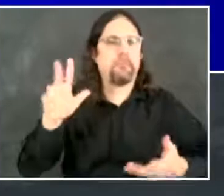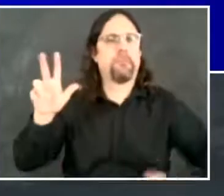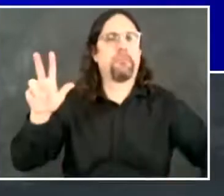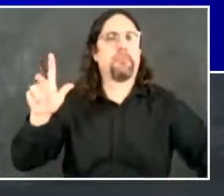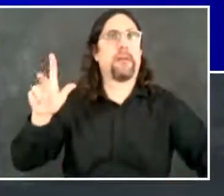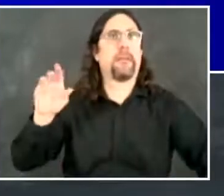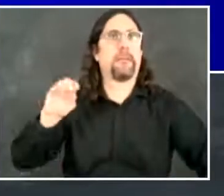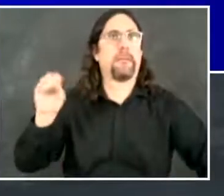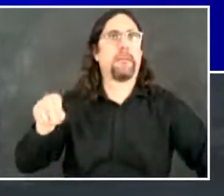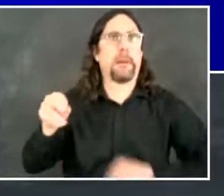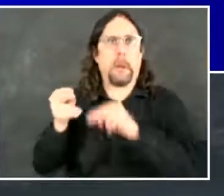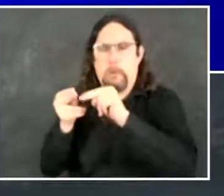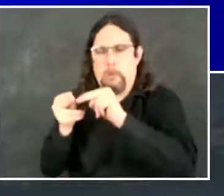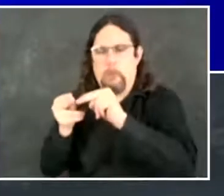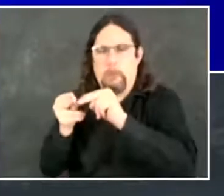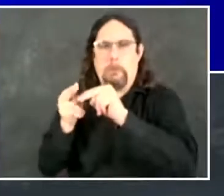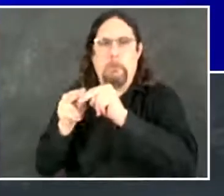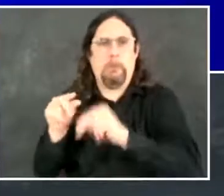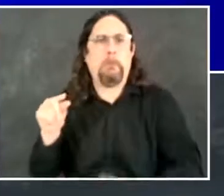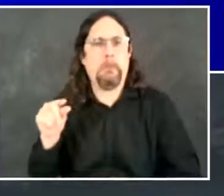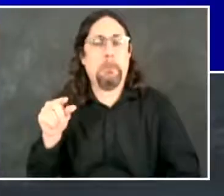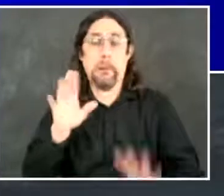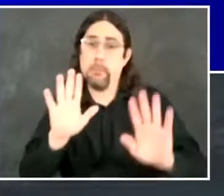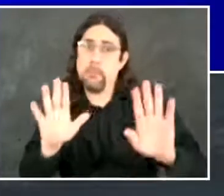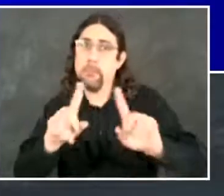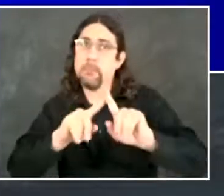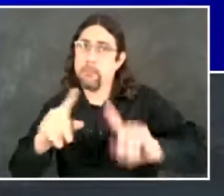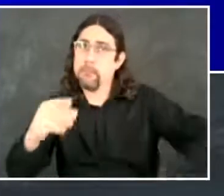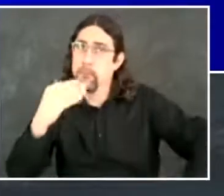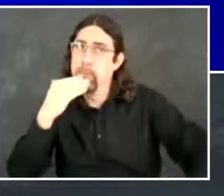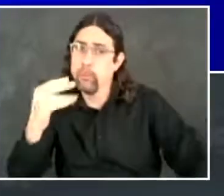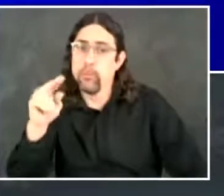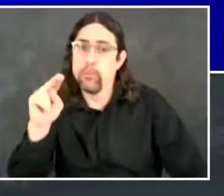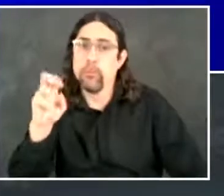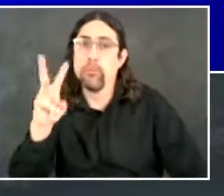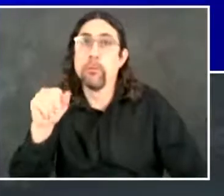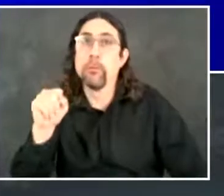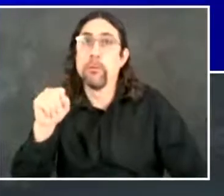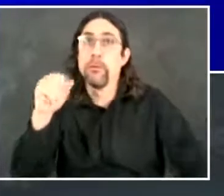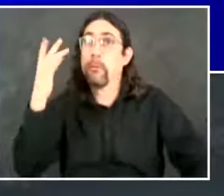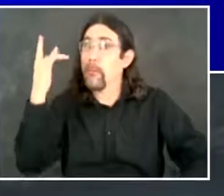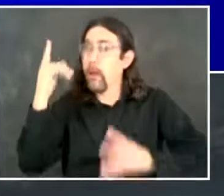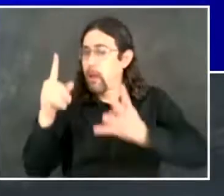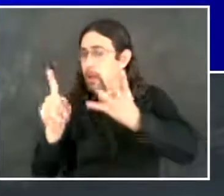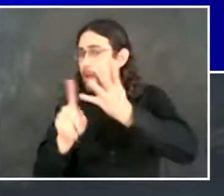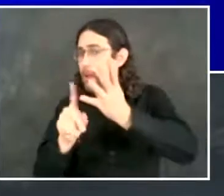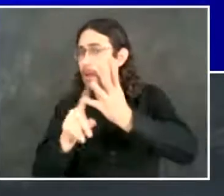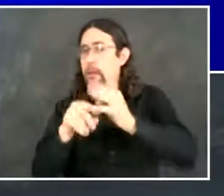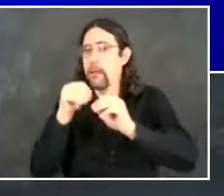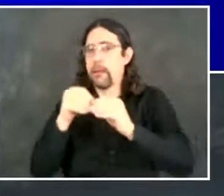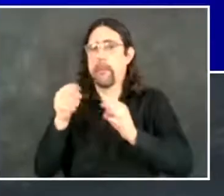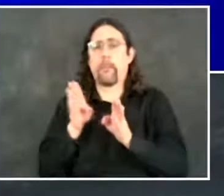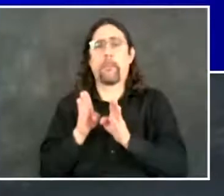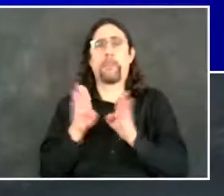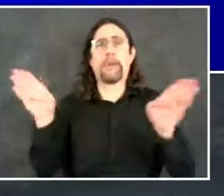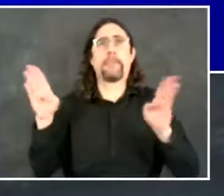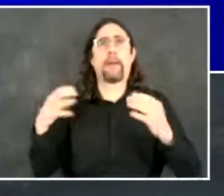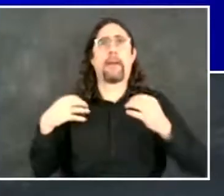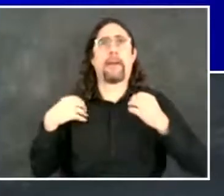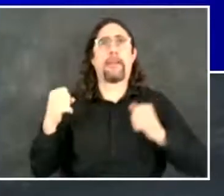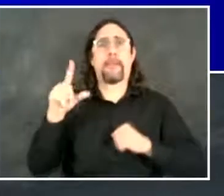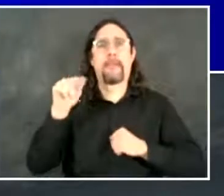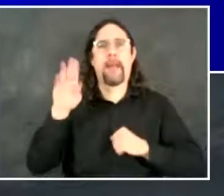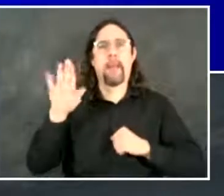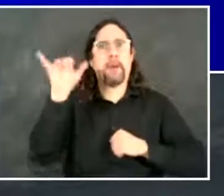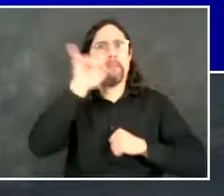the toughest measure, is that the public health lab went down, and it went down markedly from 36% to